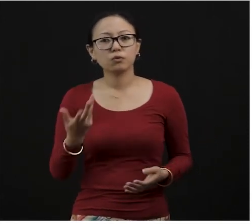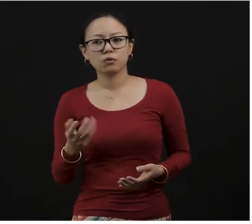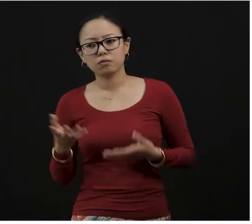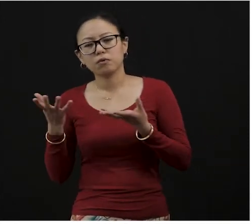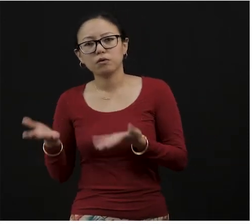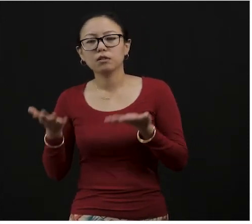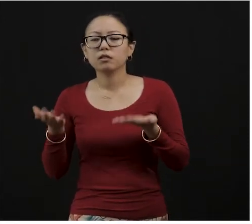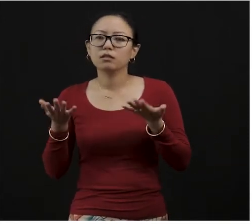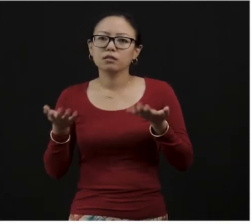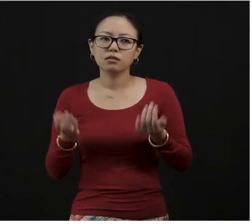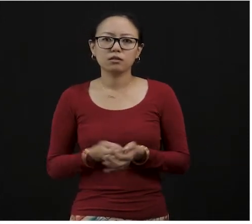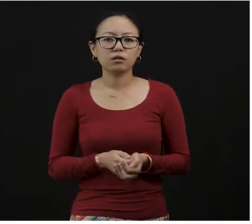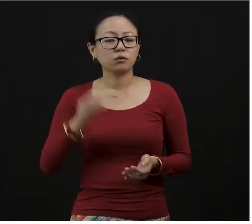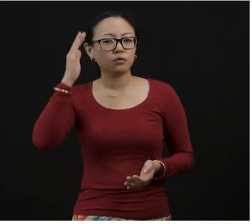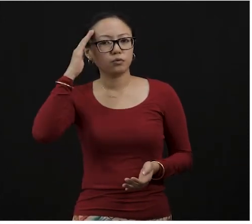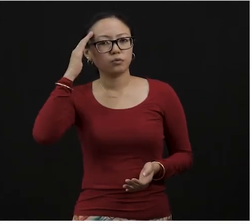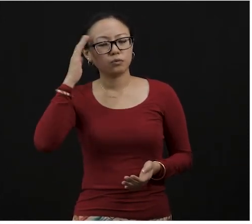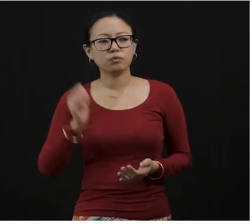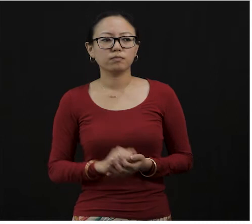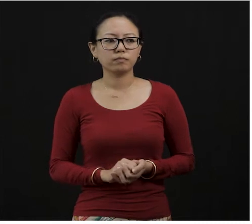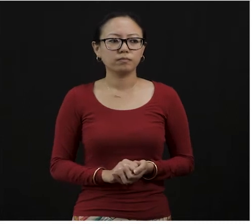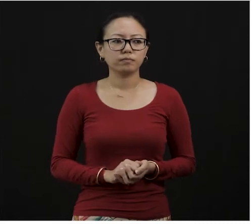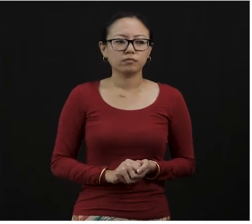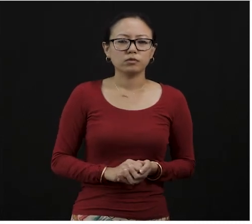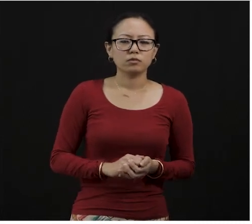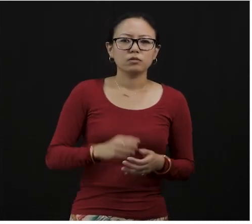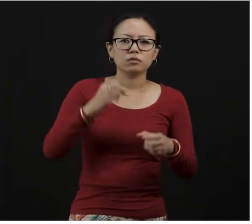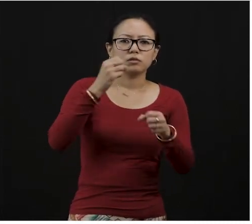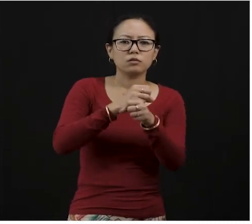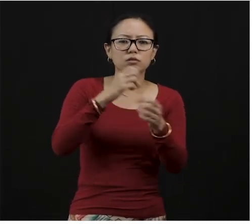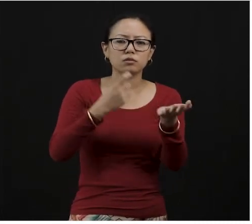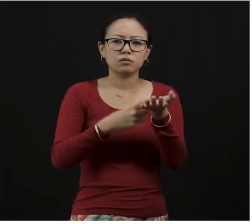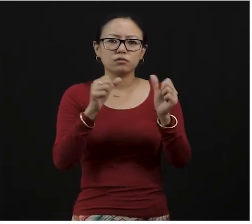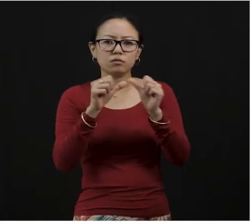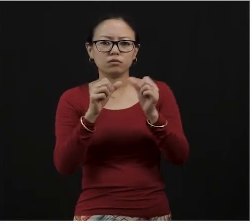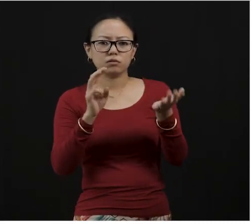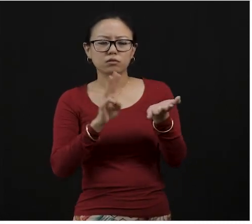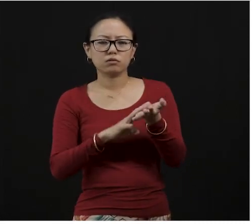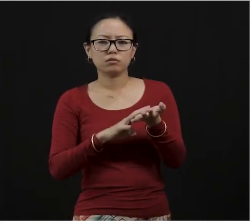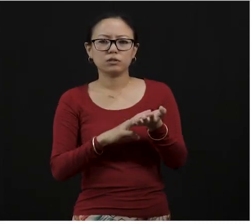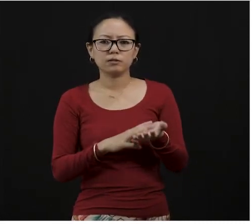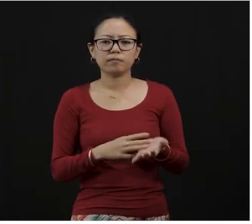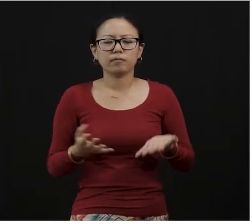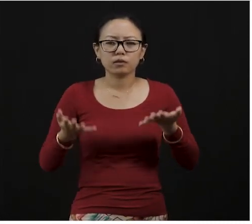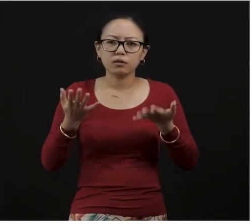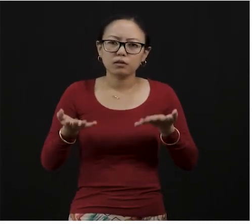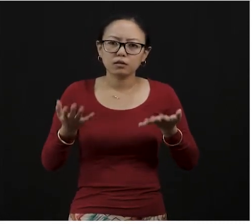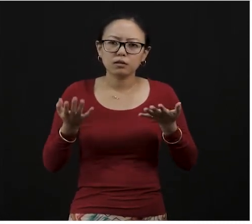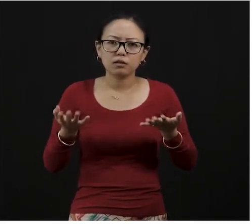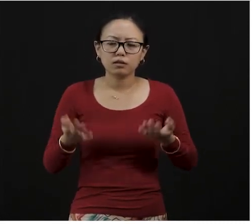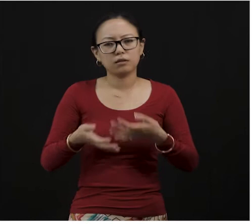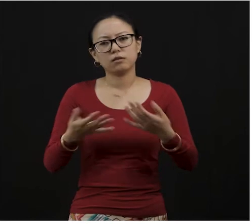are grams and kilograms. Gram, we used to measure lighter objects, very light objects, and it